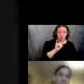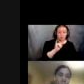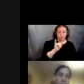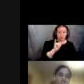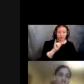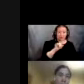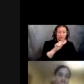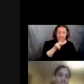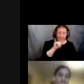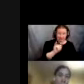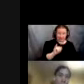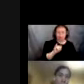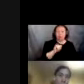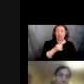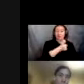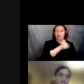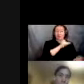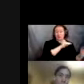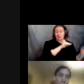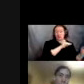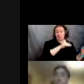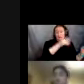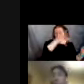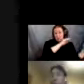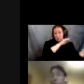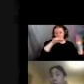the United States after working on a